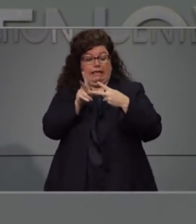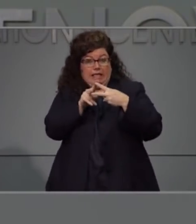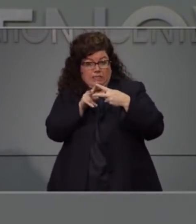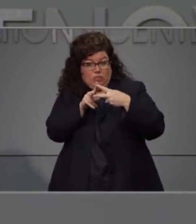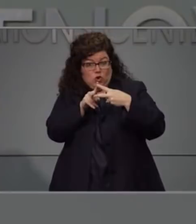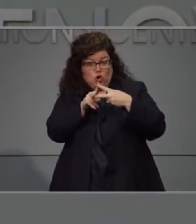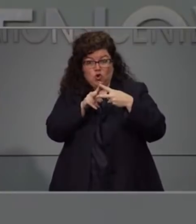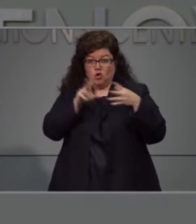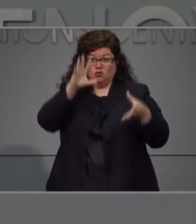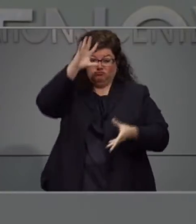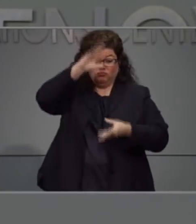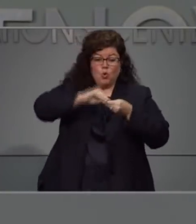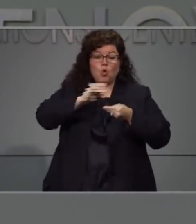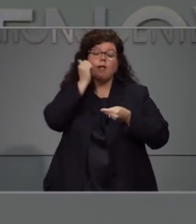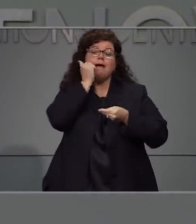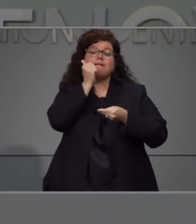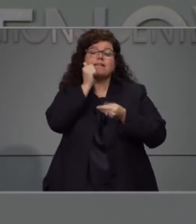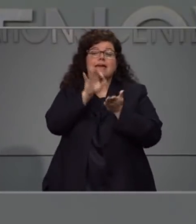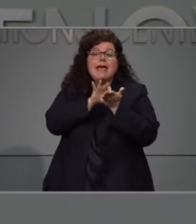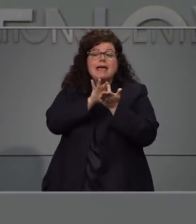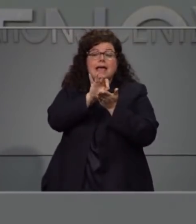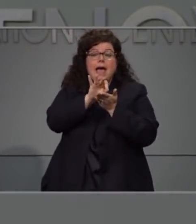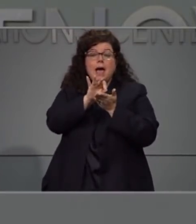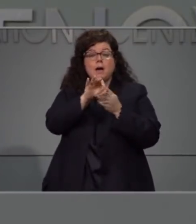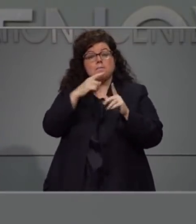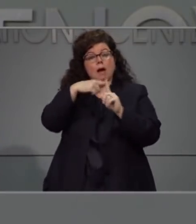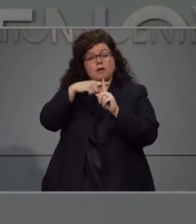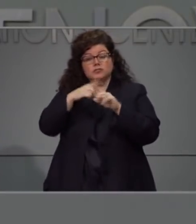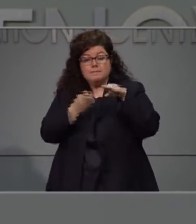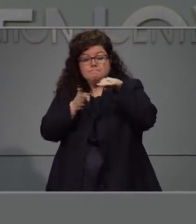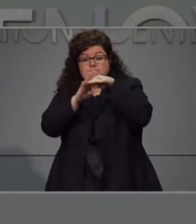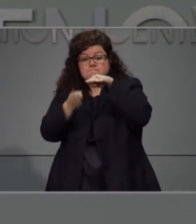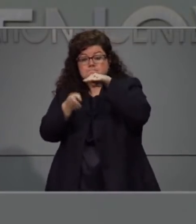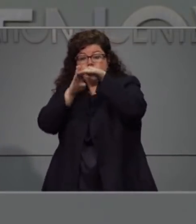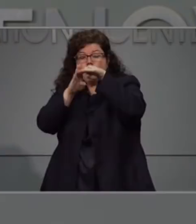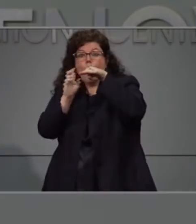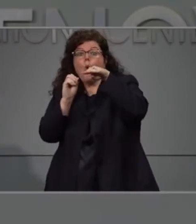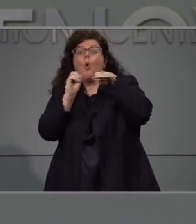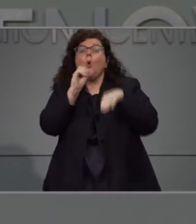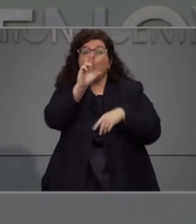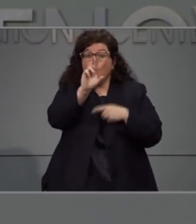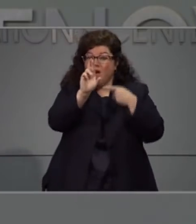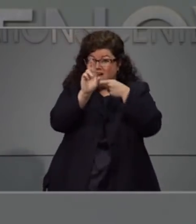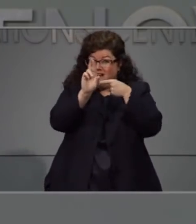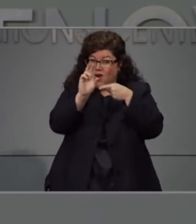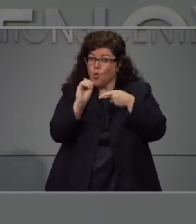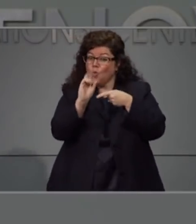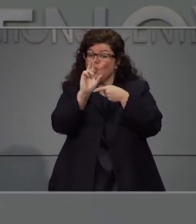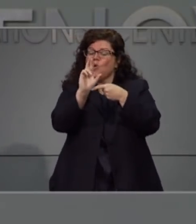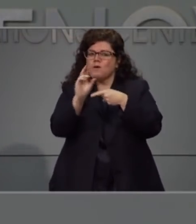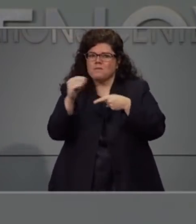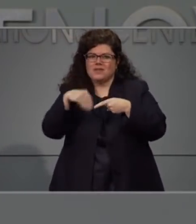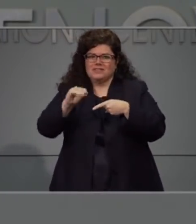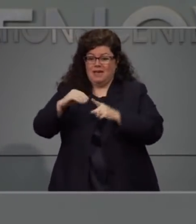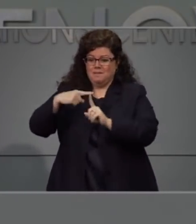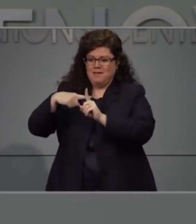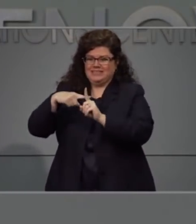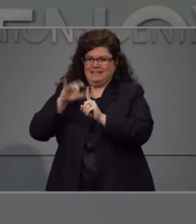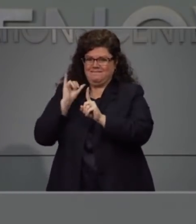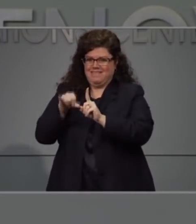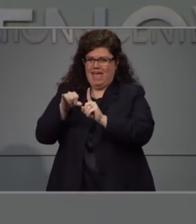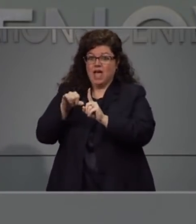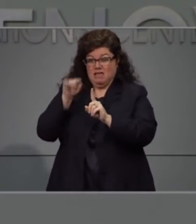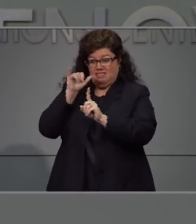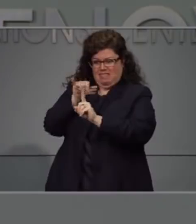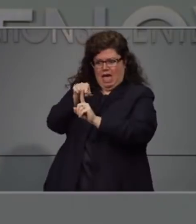your day-over-day case count or your percent positive of your total tests being positive.